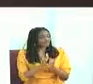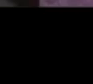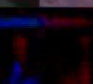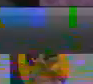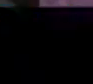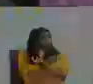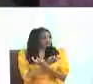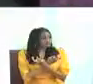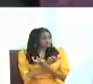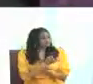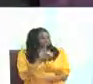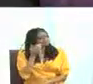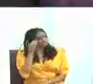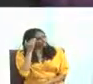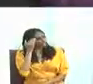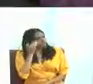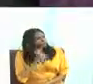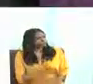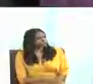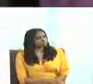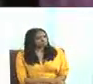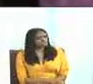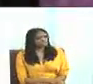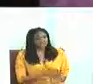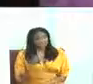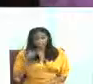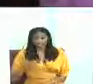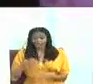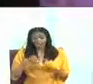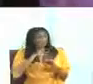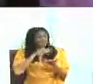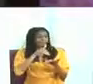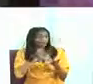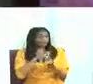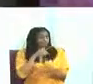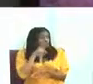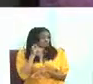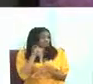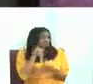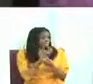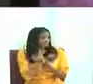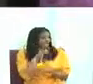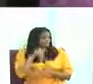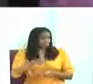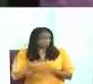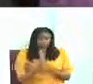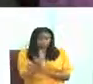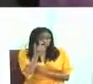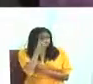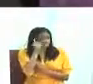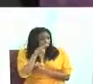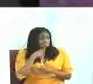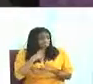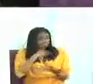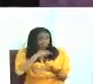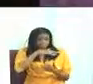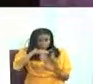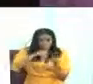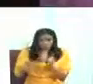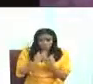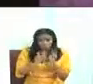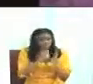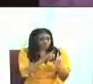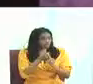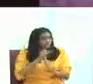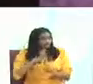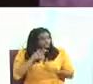know, I am in the midst of dry bones this morning. Because I'm in the midst of people who are wounded.